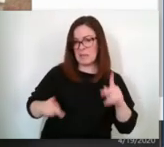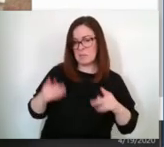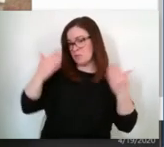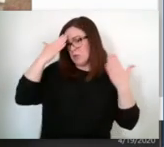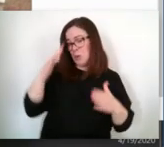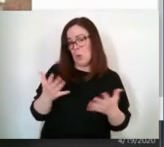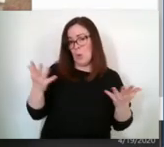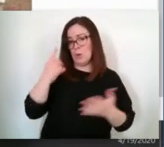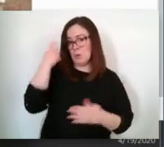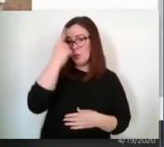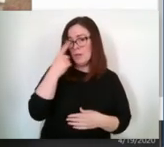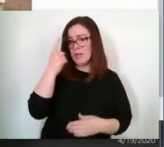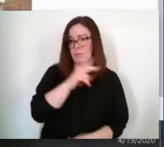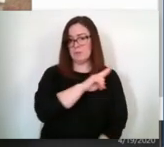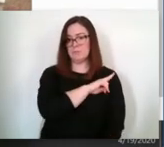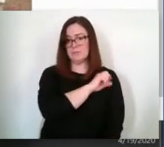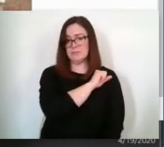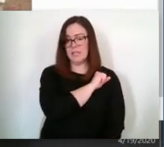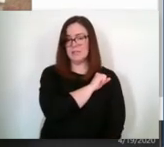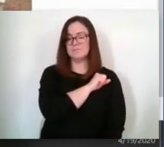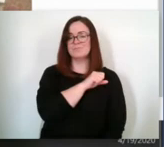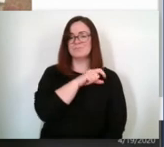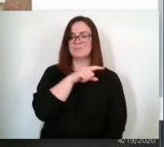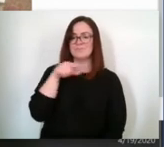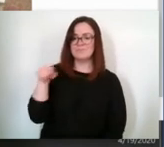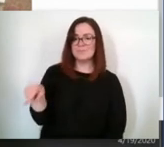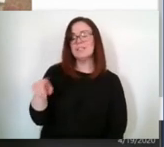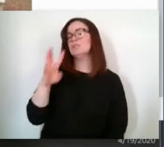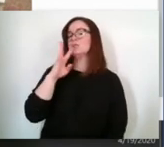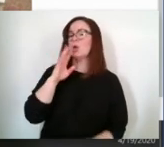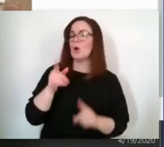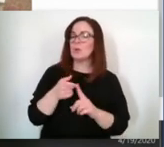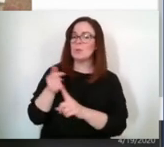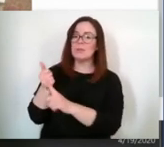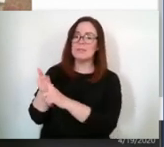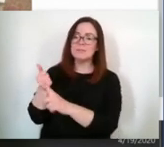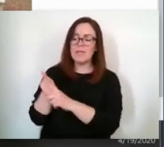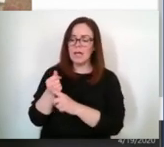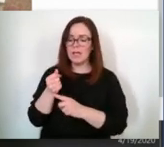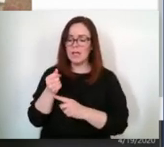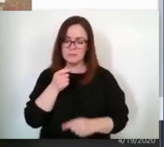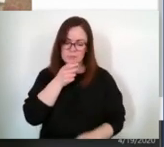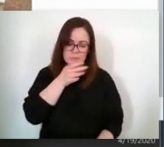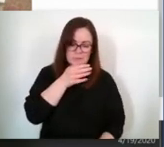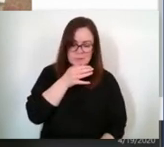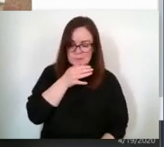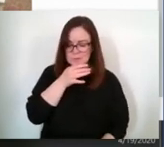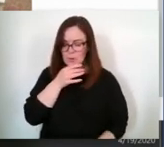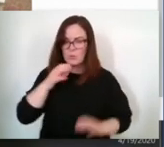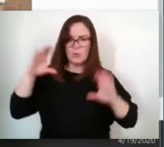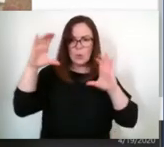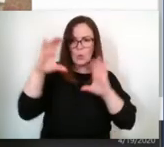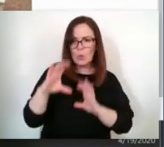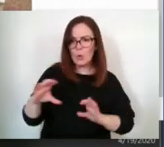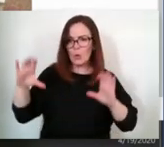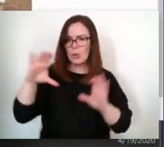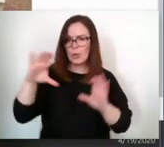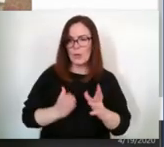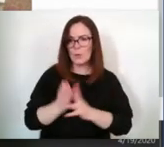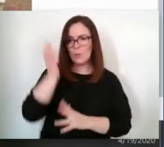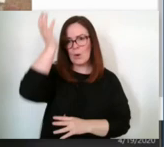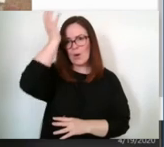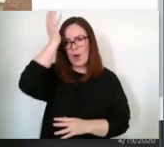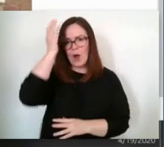about Uncle Sam, this man who talked to himself as he hunted through garbage for things no one